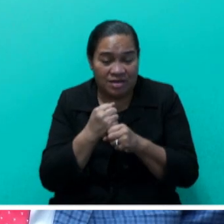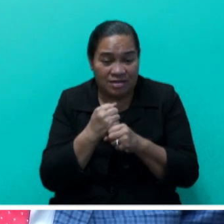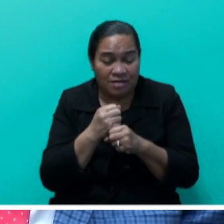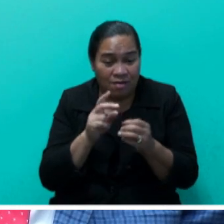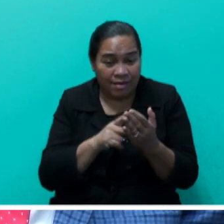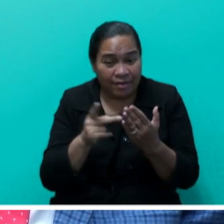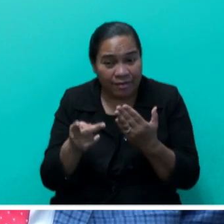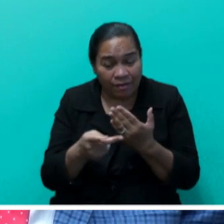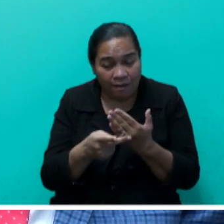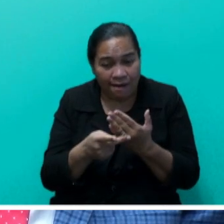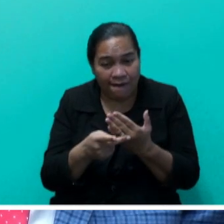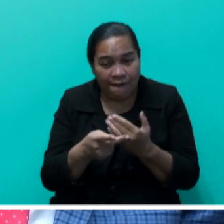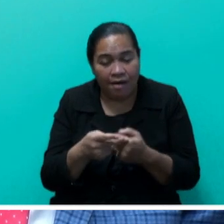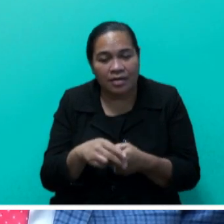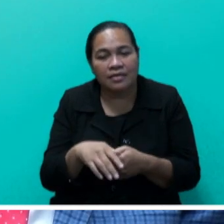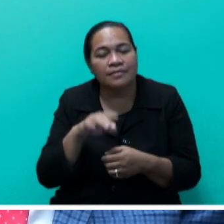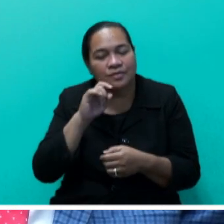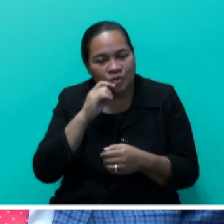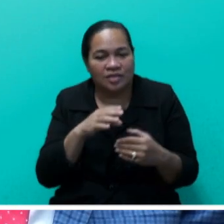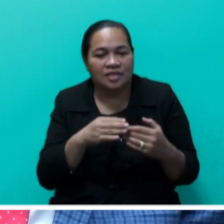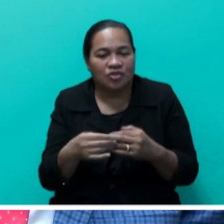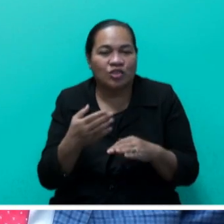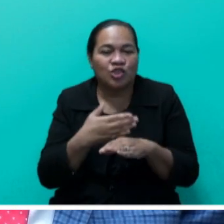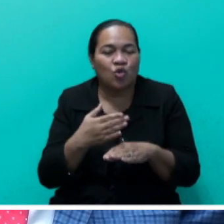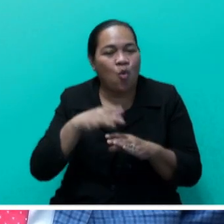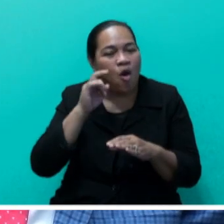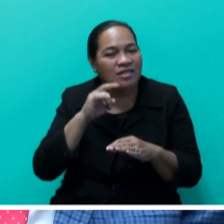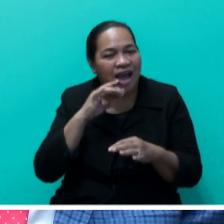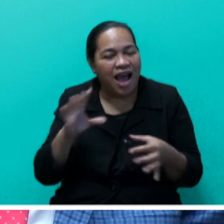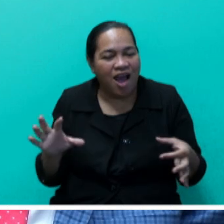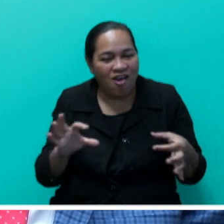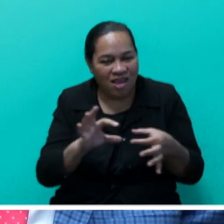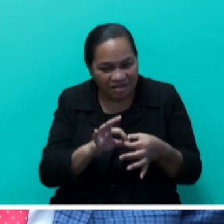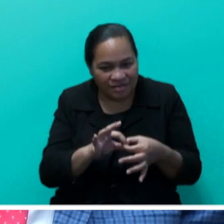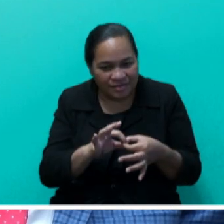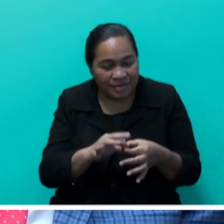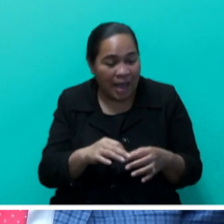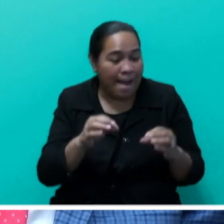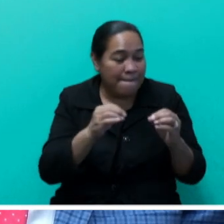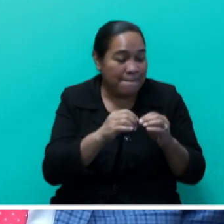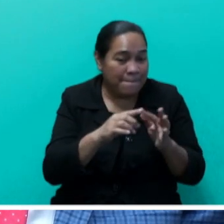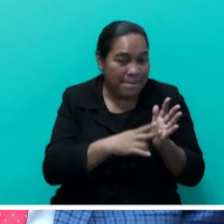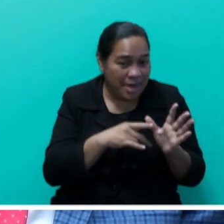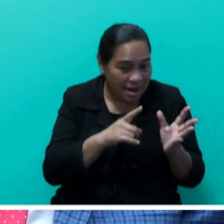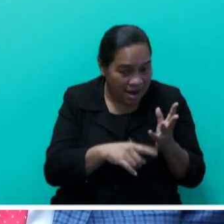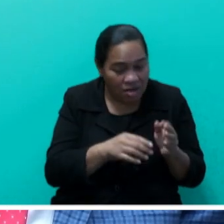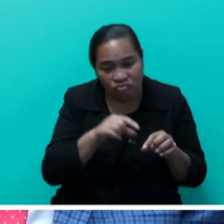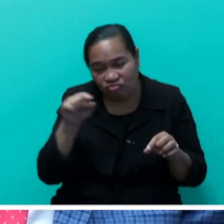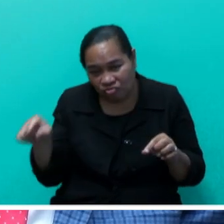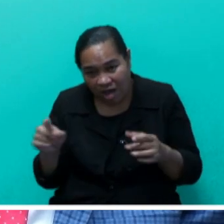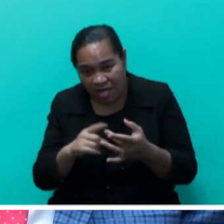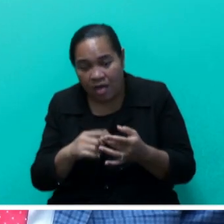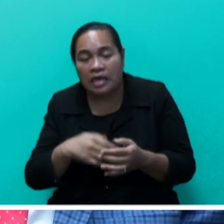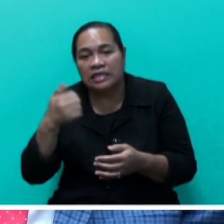will eventually lead to new water connections, Benau to Walanau Bulk Mains Upgrading Project,